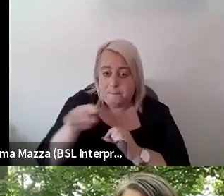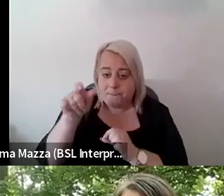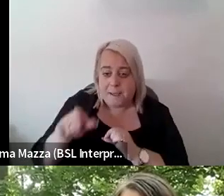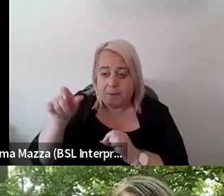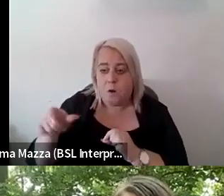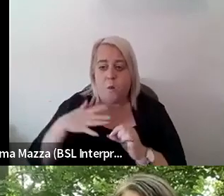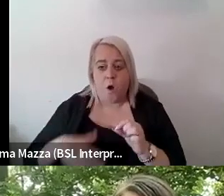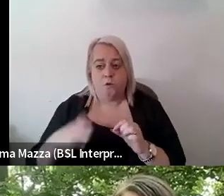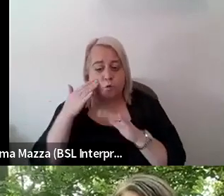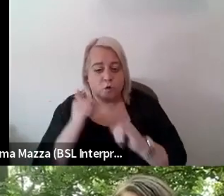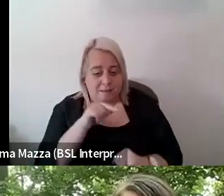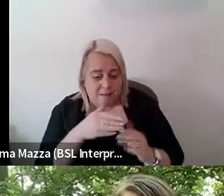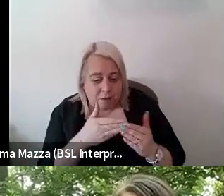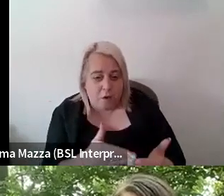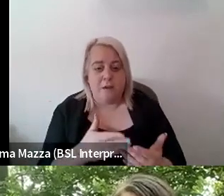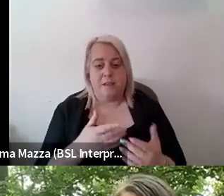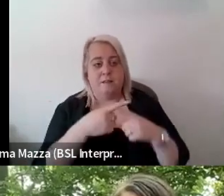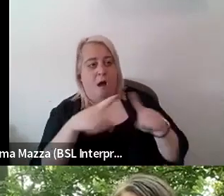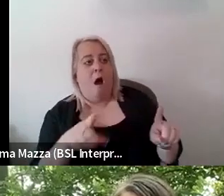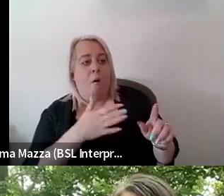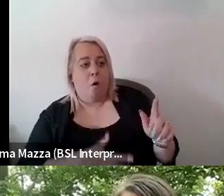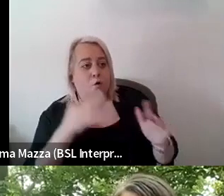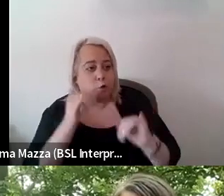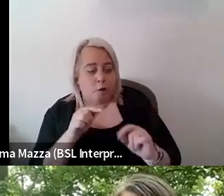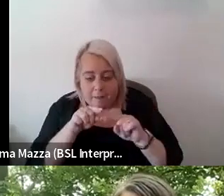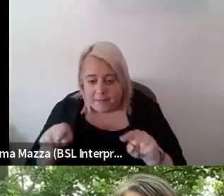want to test this aspect of it, and so on. So I guess it depends on